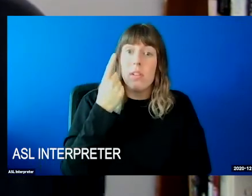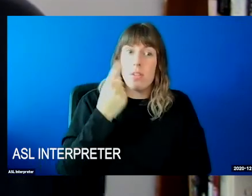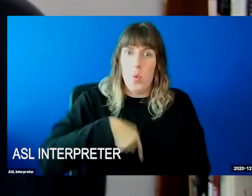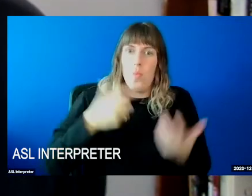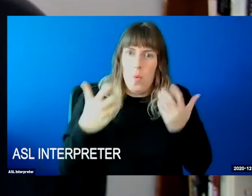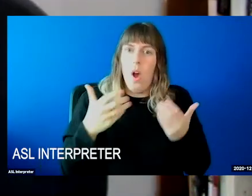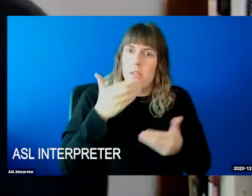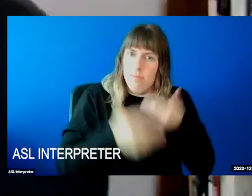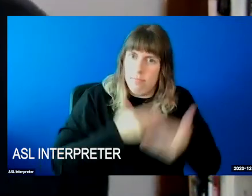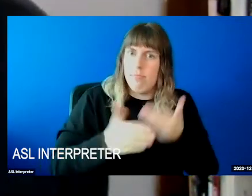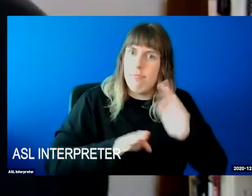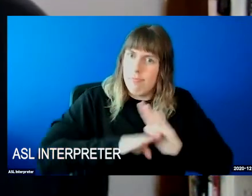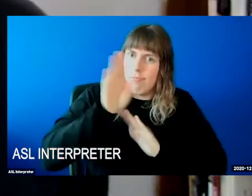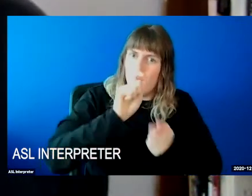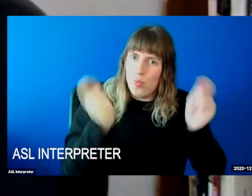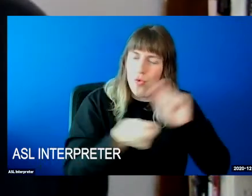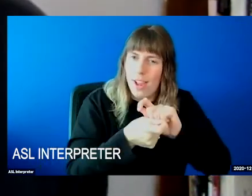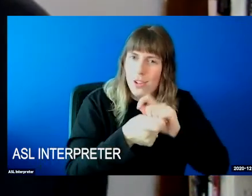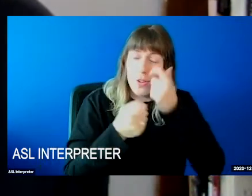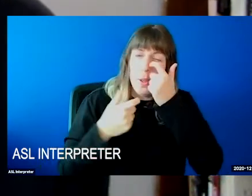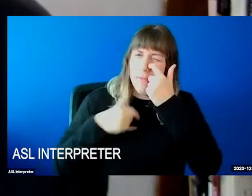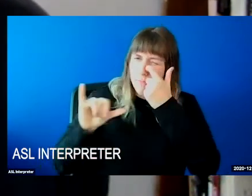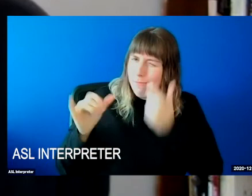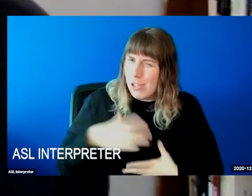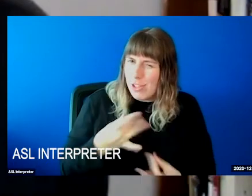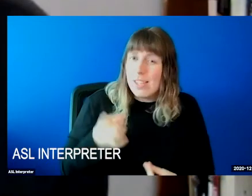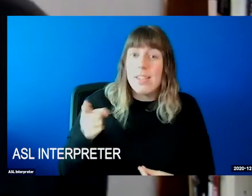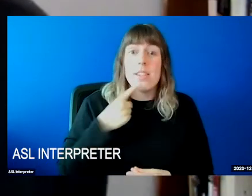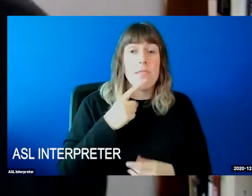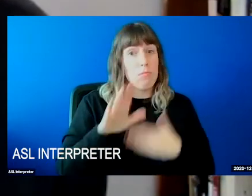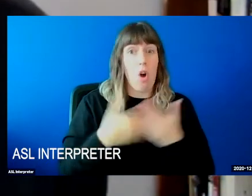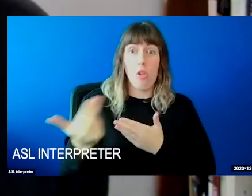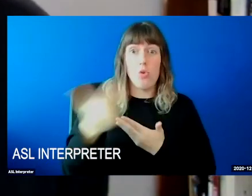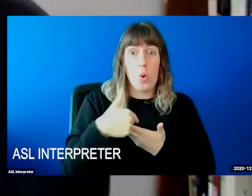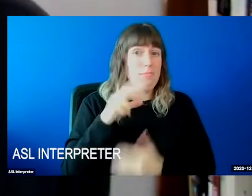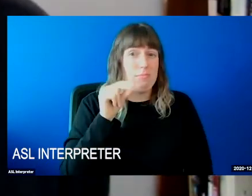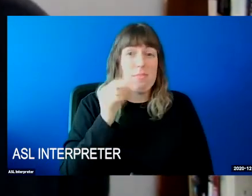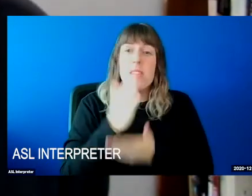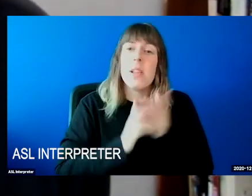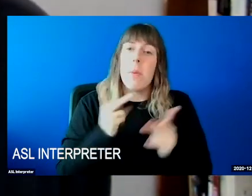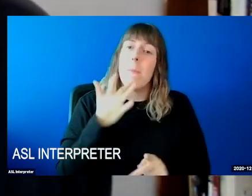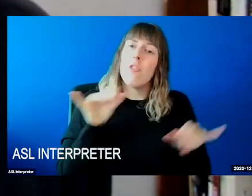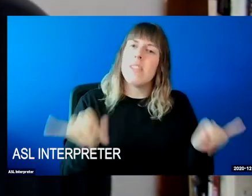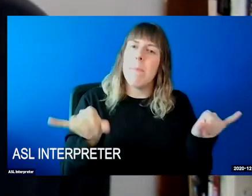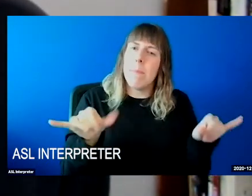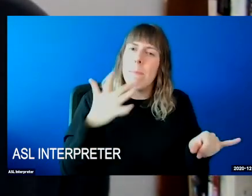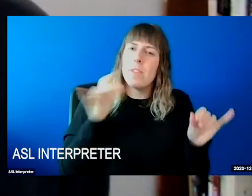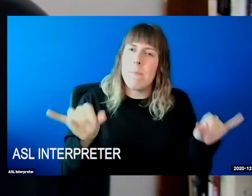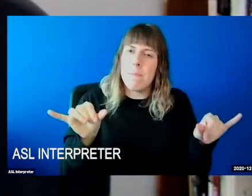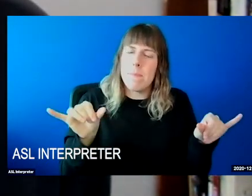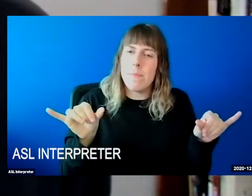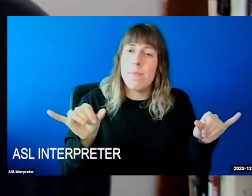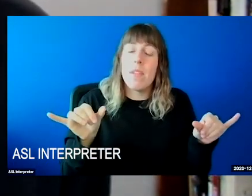way forward. And I thought it was an interesting formula. He was saying not everybody joined us. Some people wanted to keep things the way they were,